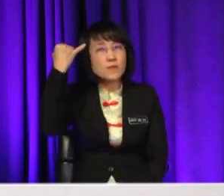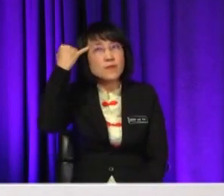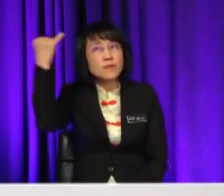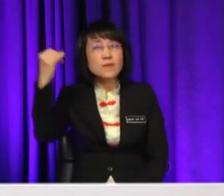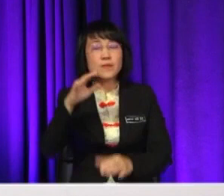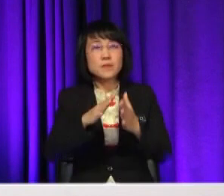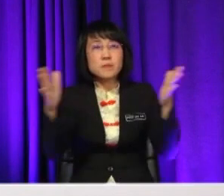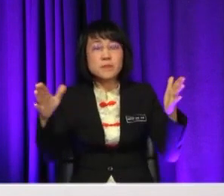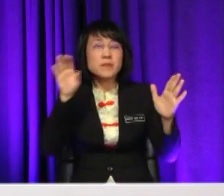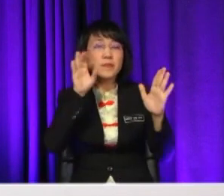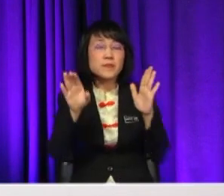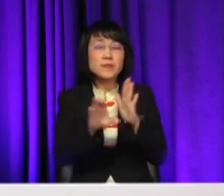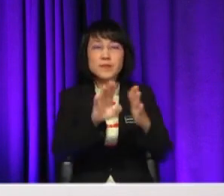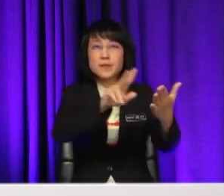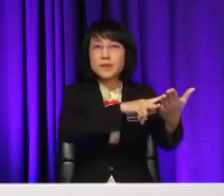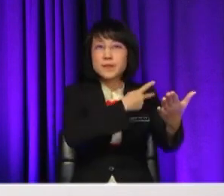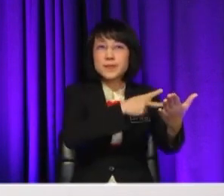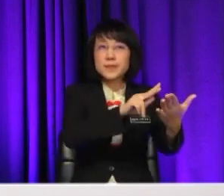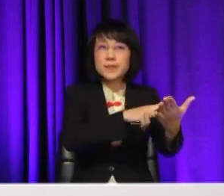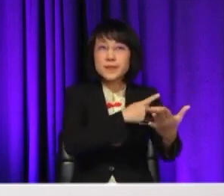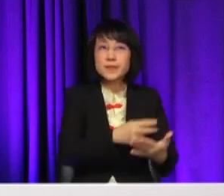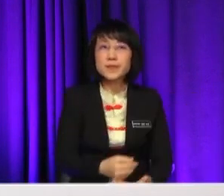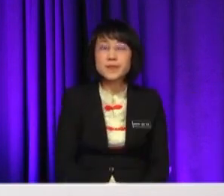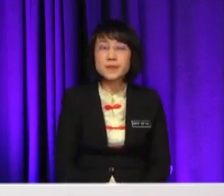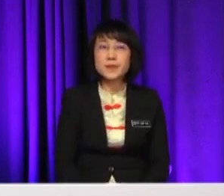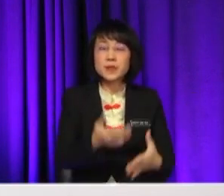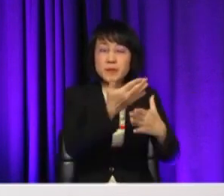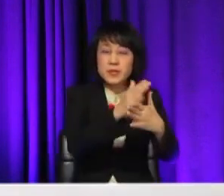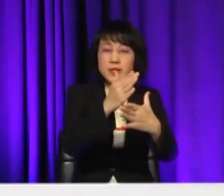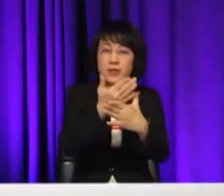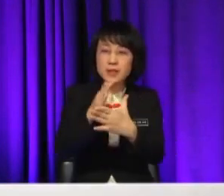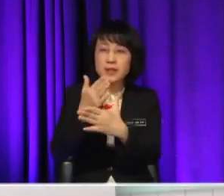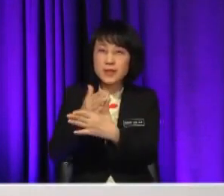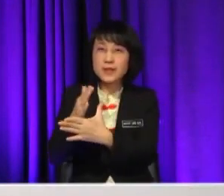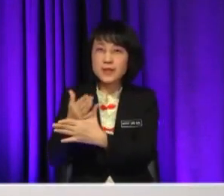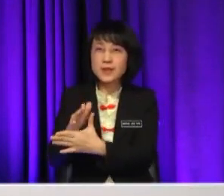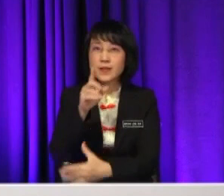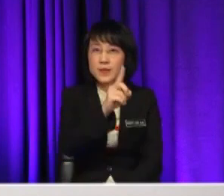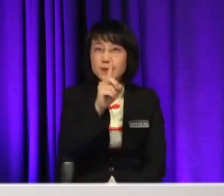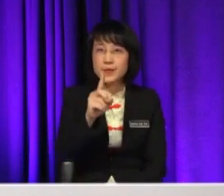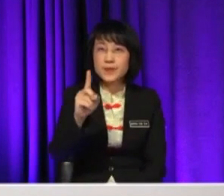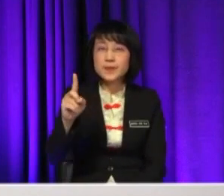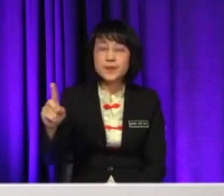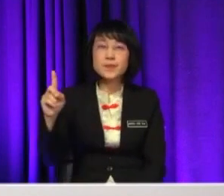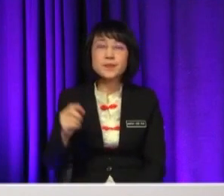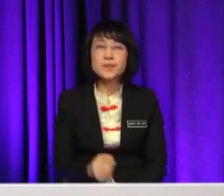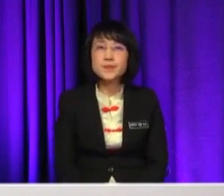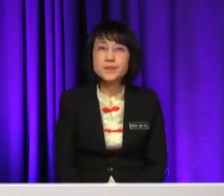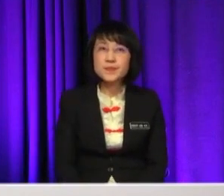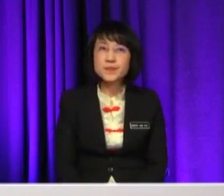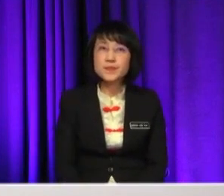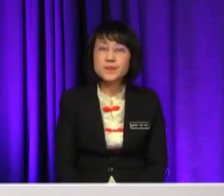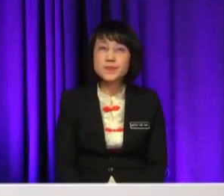and then I slice it up one by one. Okay, awesome. Now,